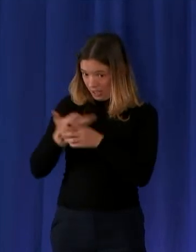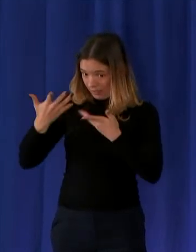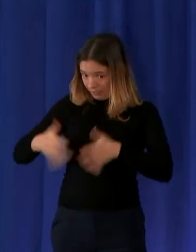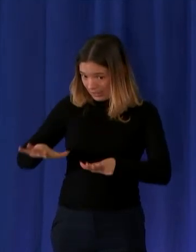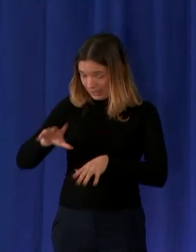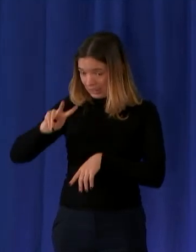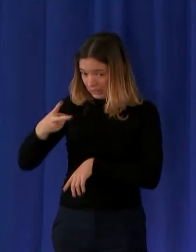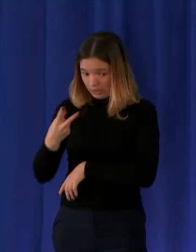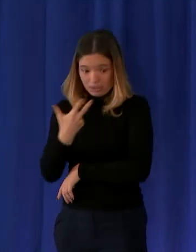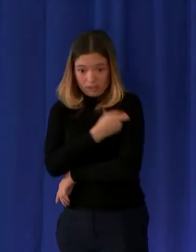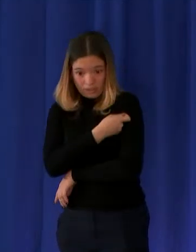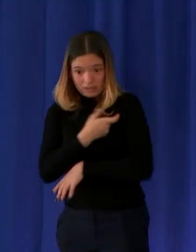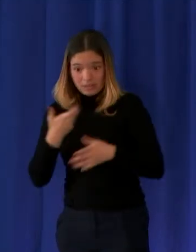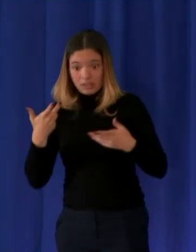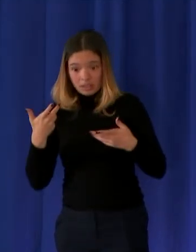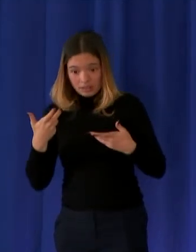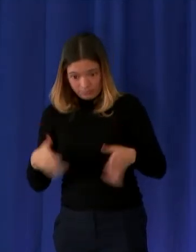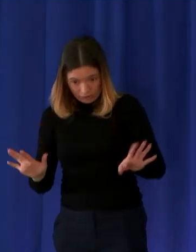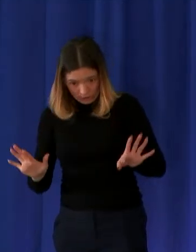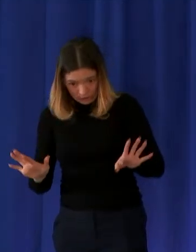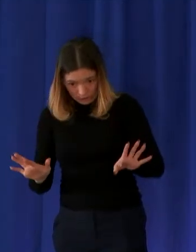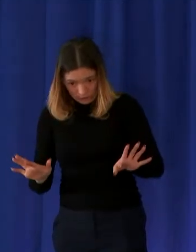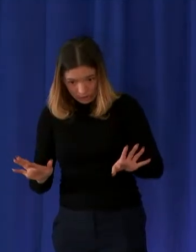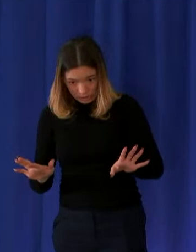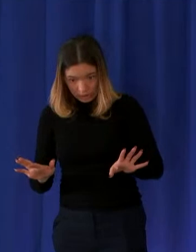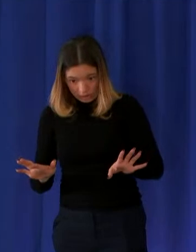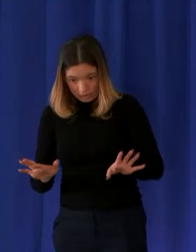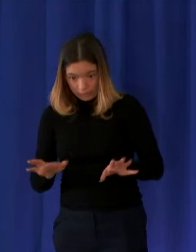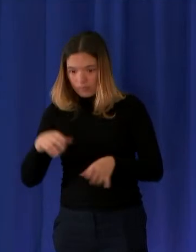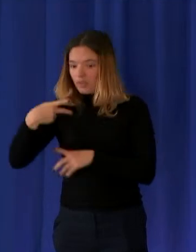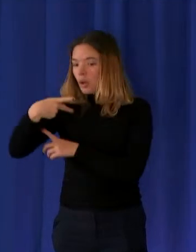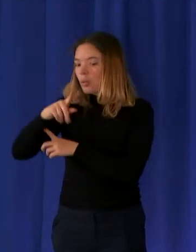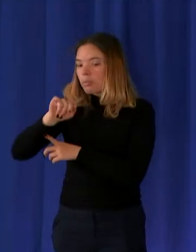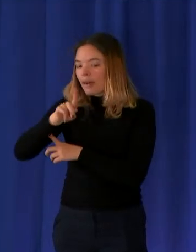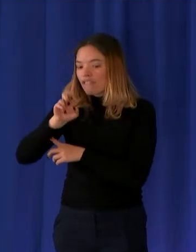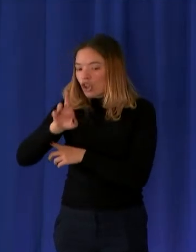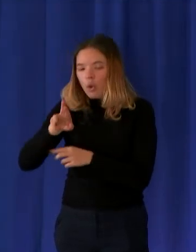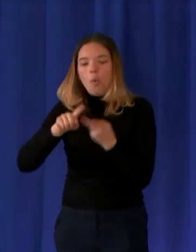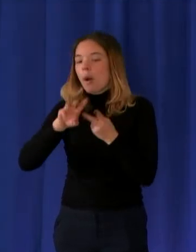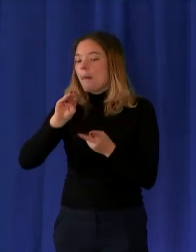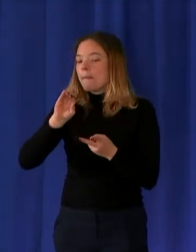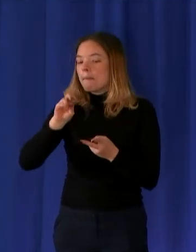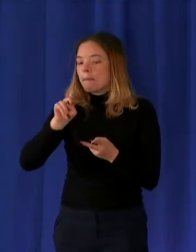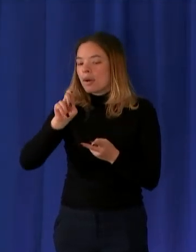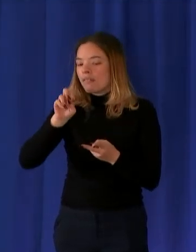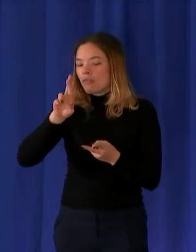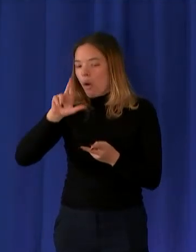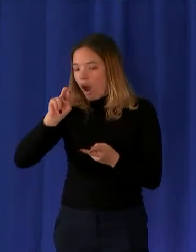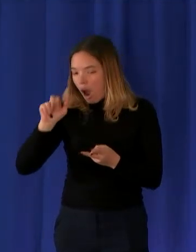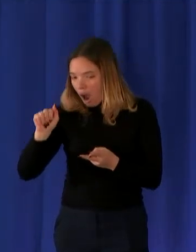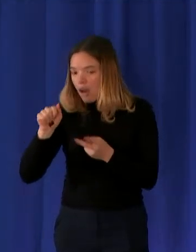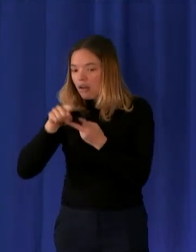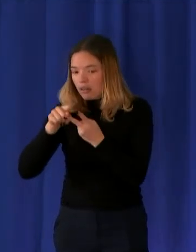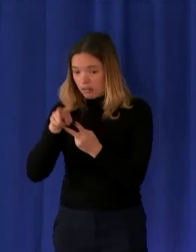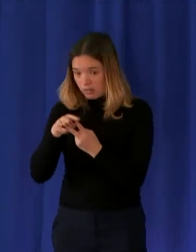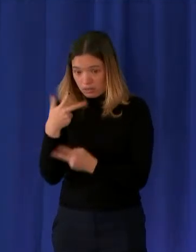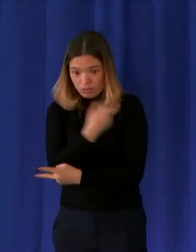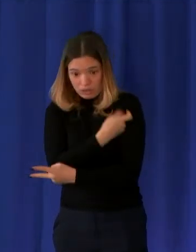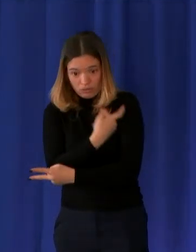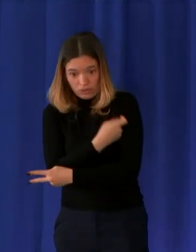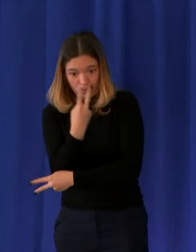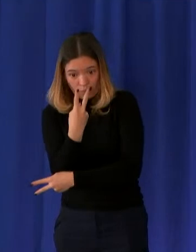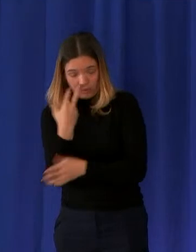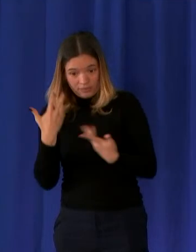after receiving your 2nd dose of either the first Pfizer or Moderna vaccine. So it's extremely important for our community